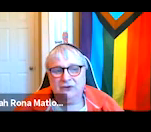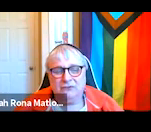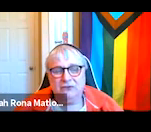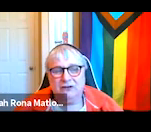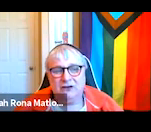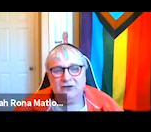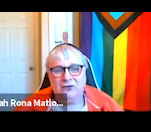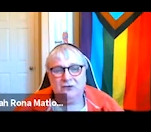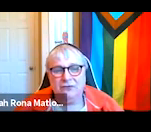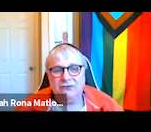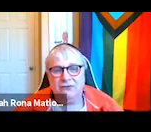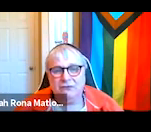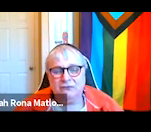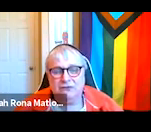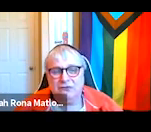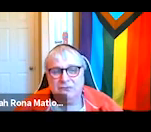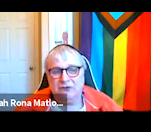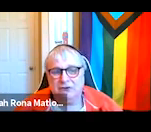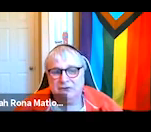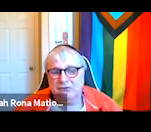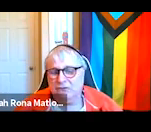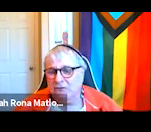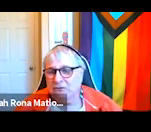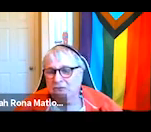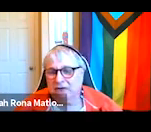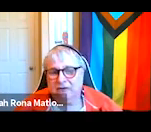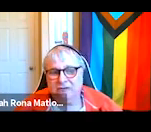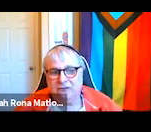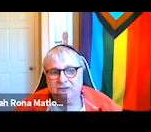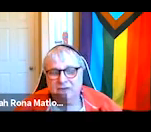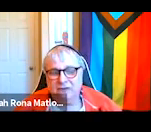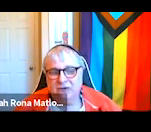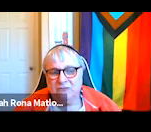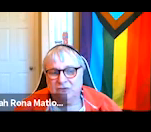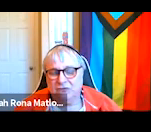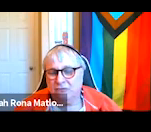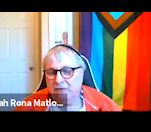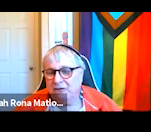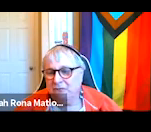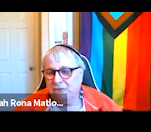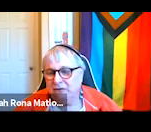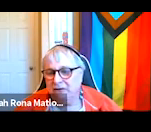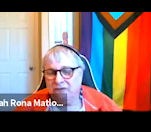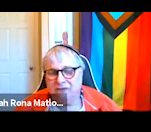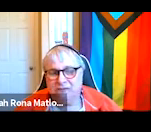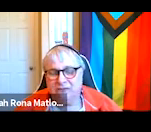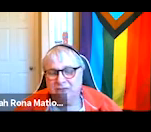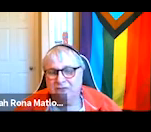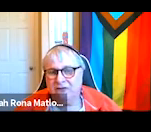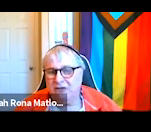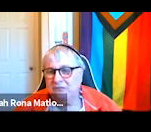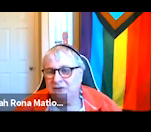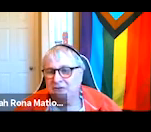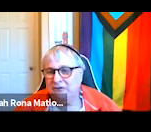three different categories of disability: physical challenges, emotional behavioral challenges,